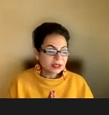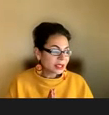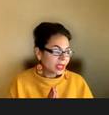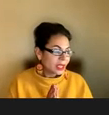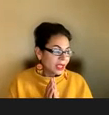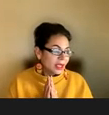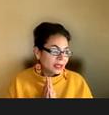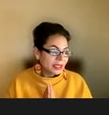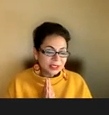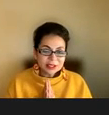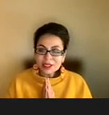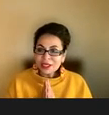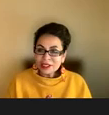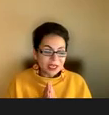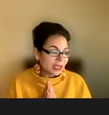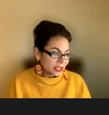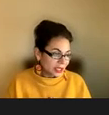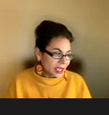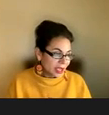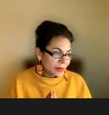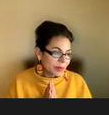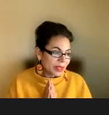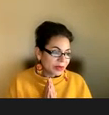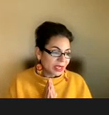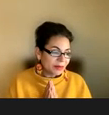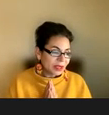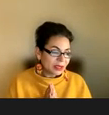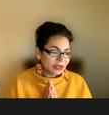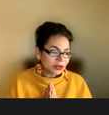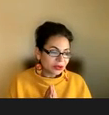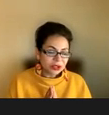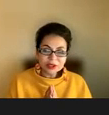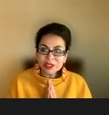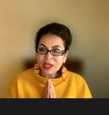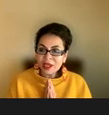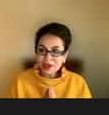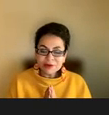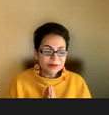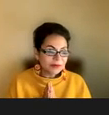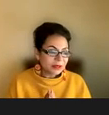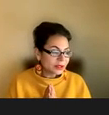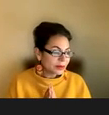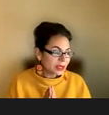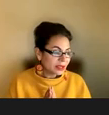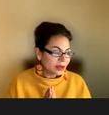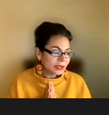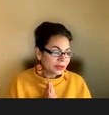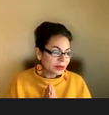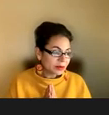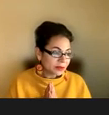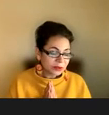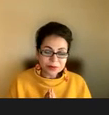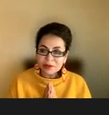Commissioner Tirsa. This isn't in the agenda, but we have done introductions at every first meeting of